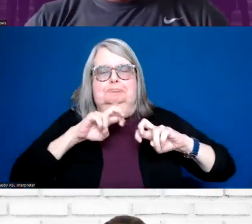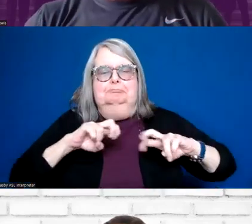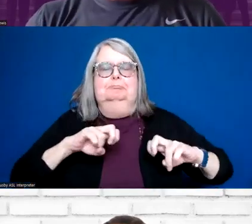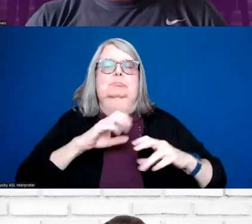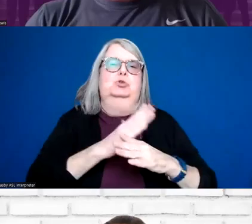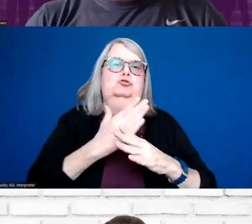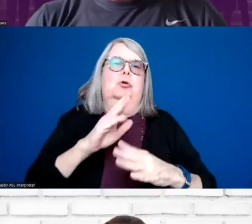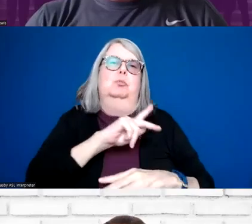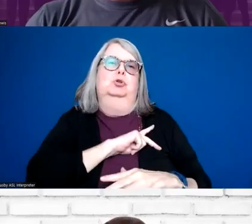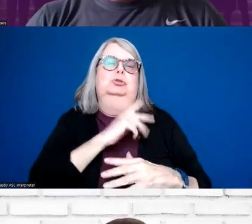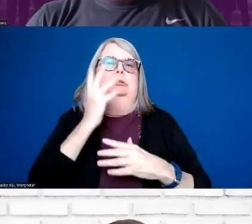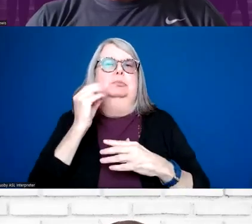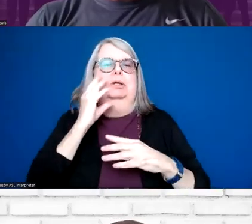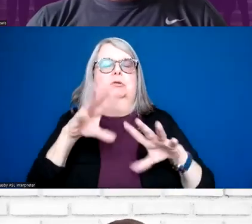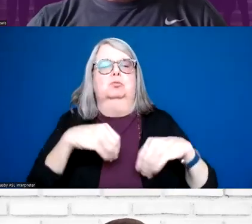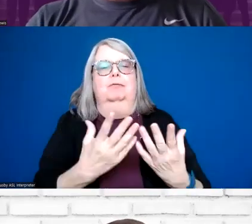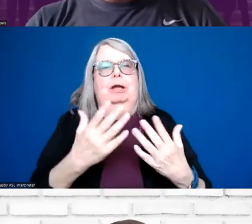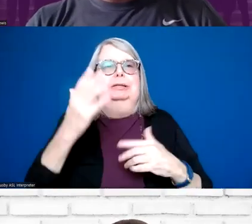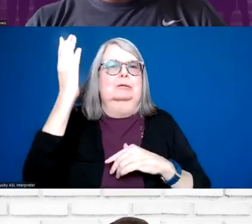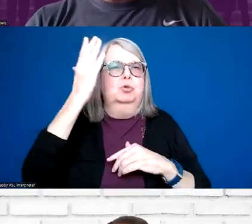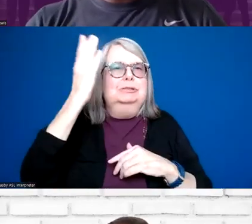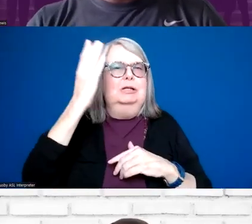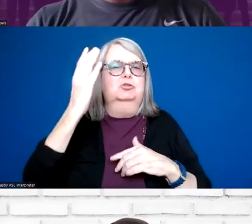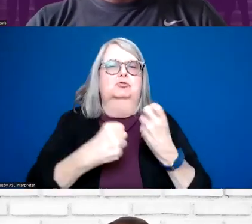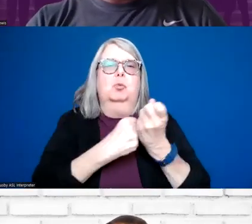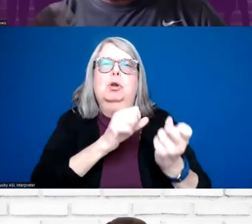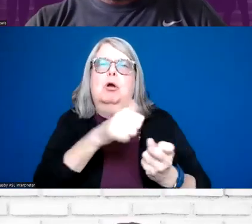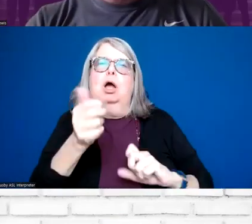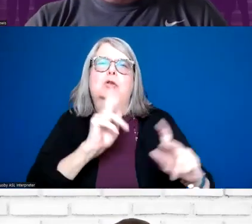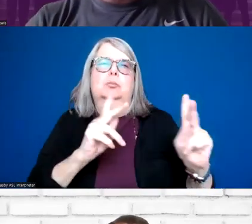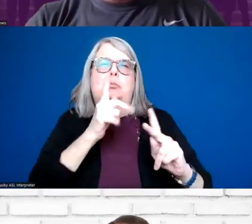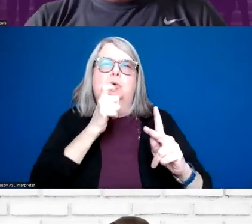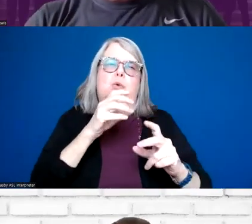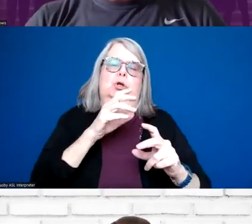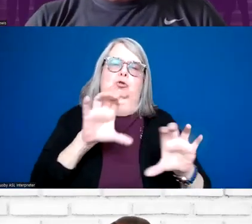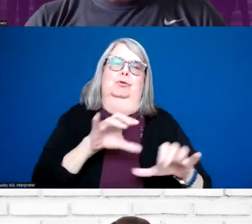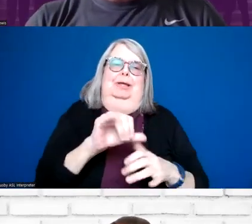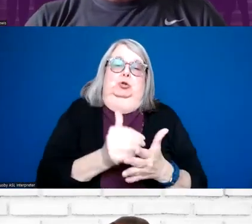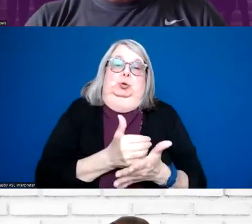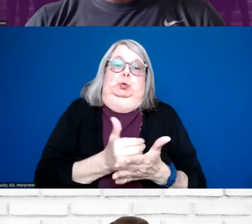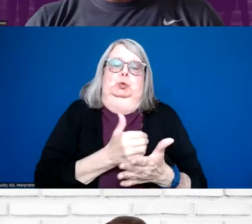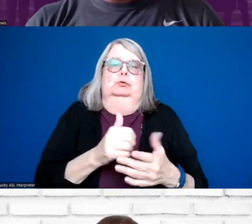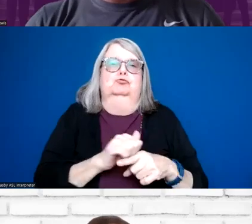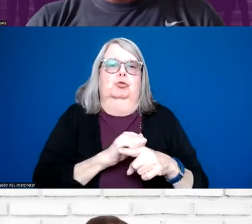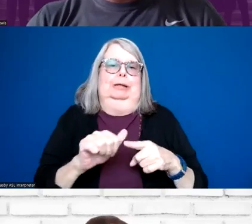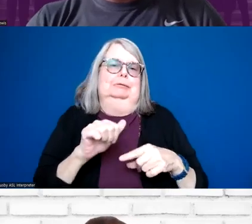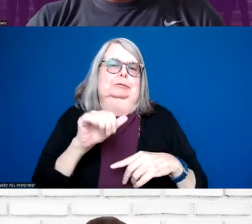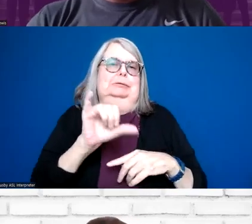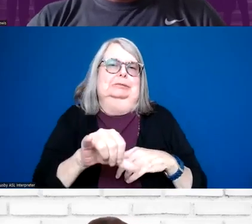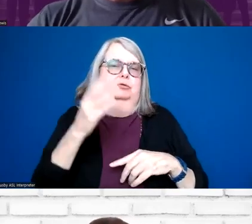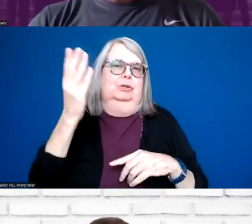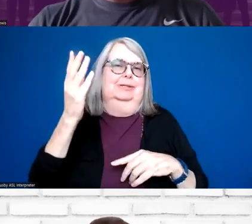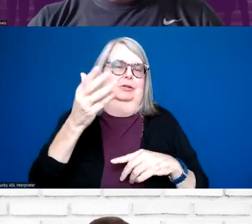experiences with providing this presentation, and supporting others who are in the space and who are newly trained in this presentation